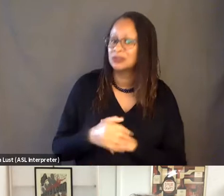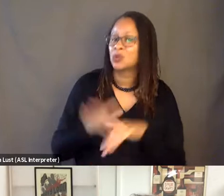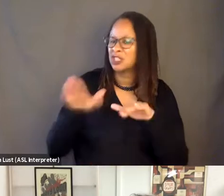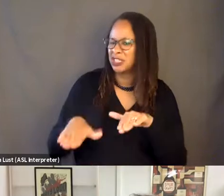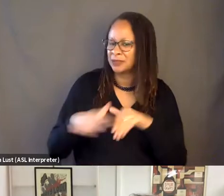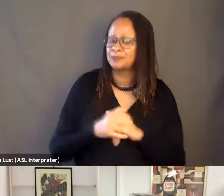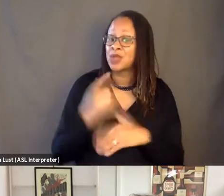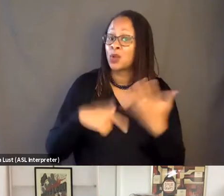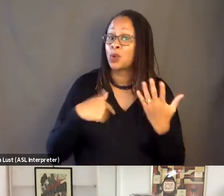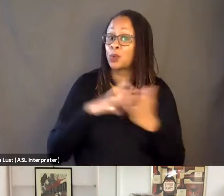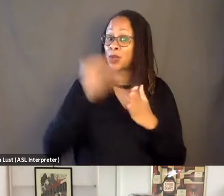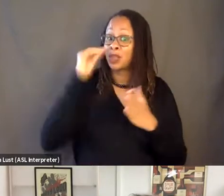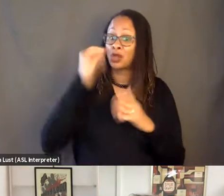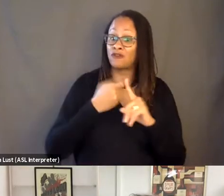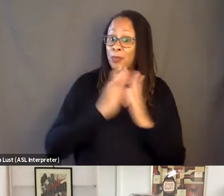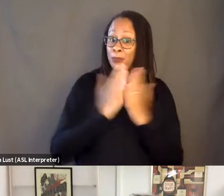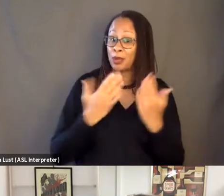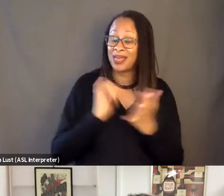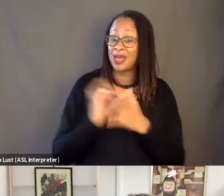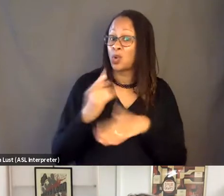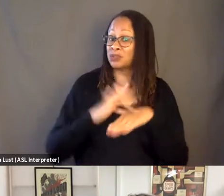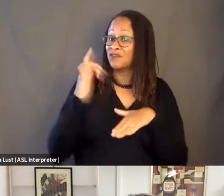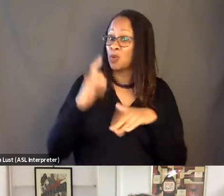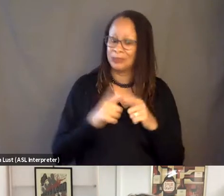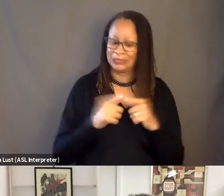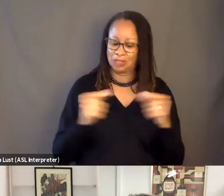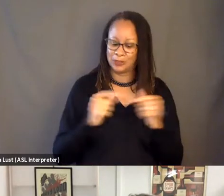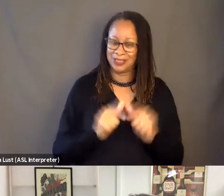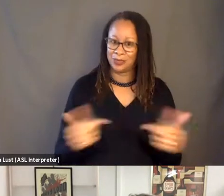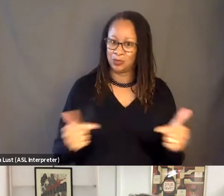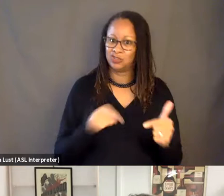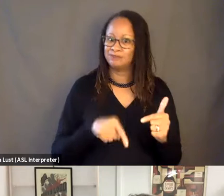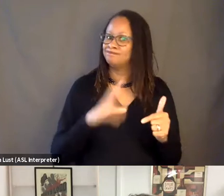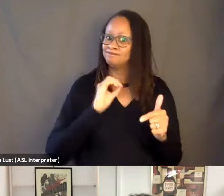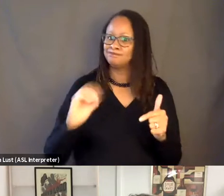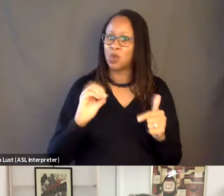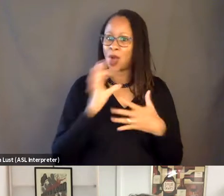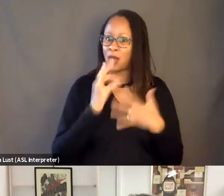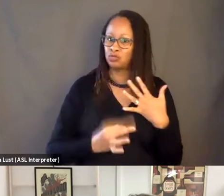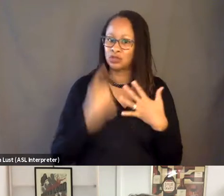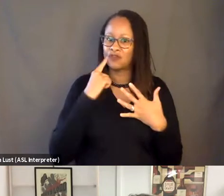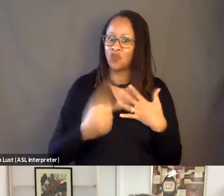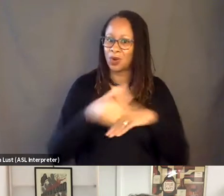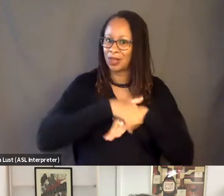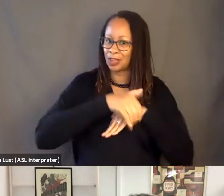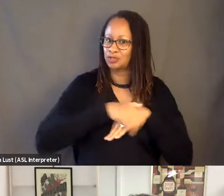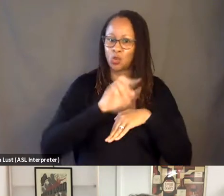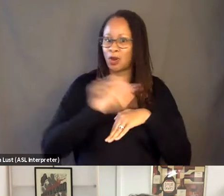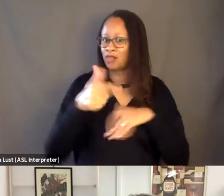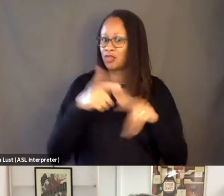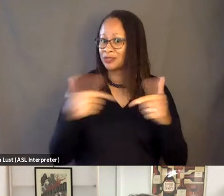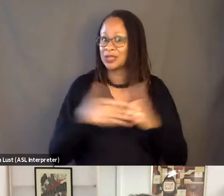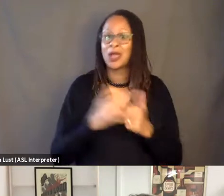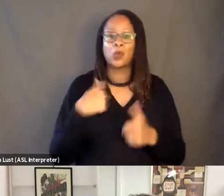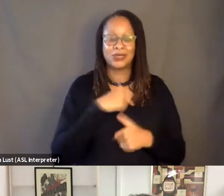what we had learned from the book. And as it was only available in Japanese at the time, there was no option other than to translate